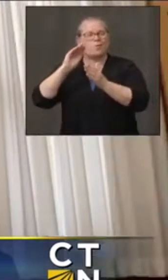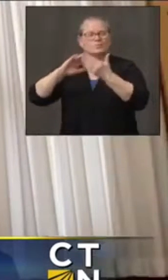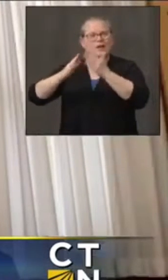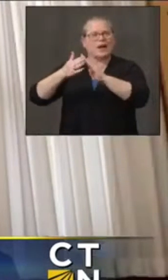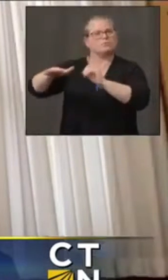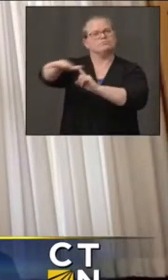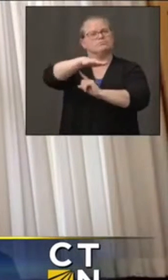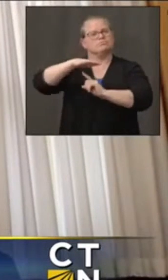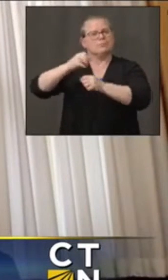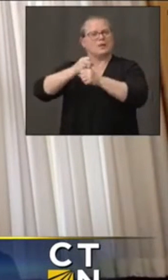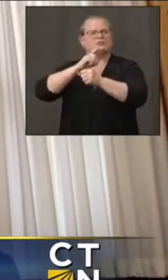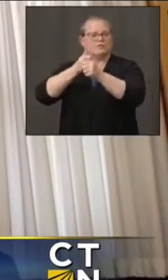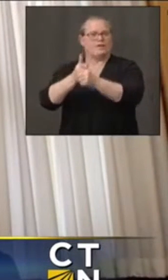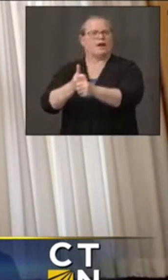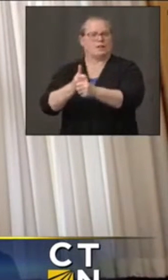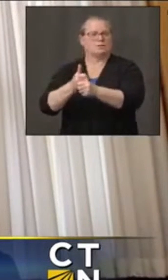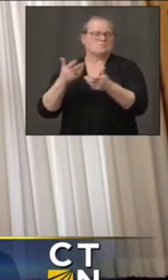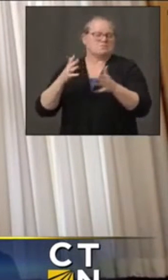requirements.